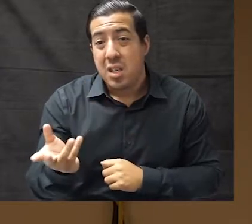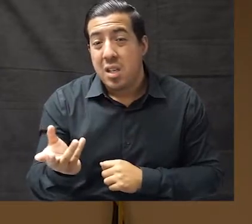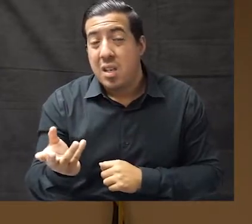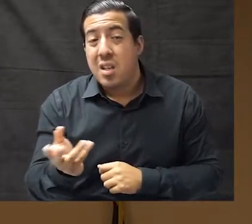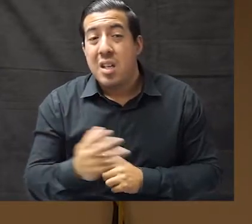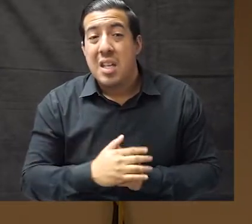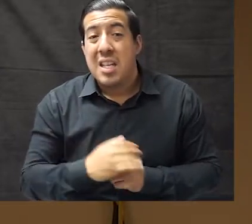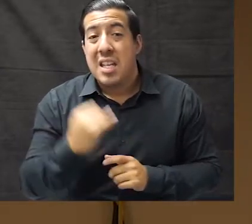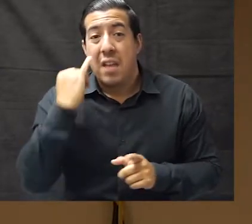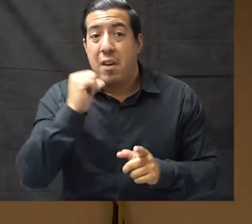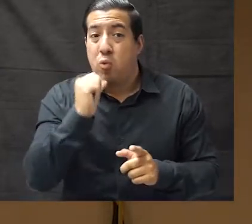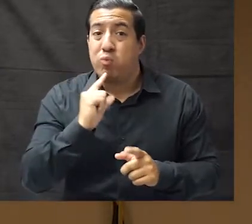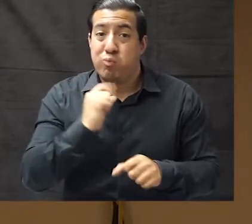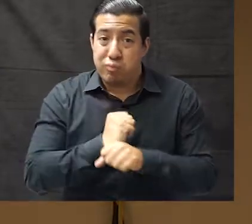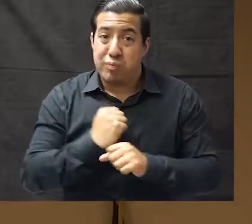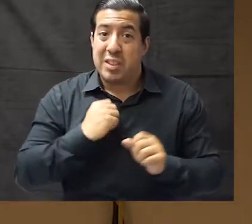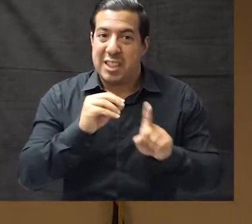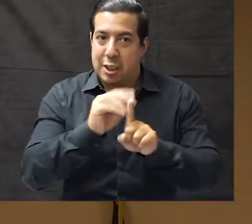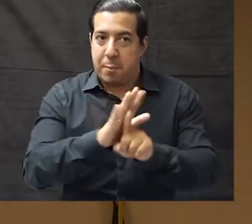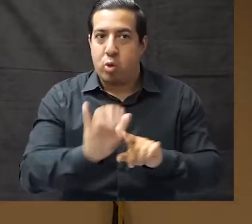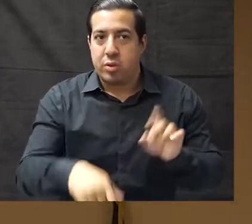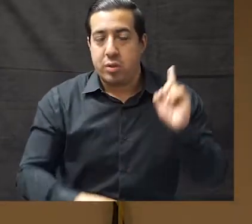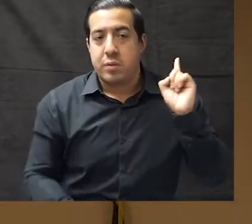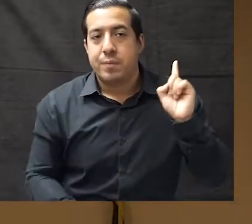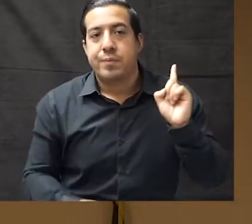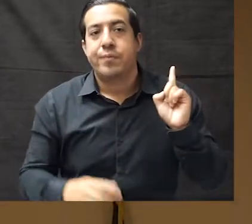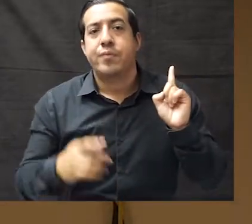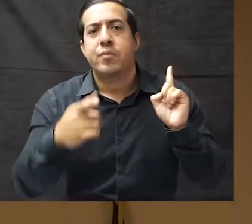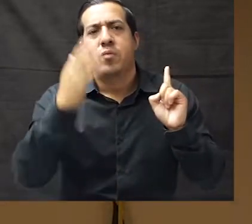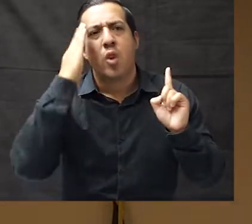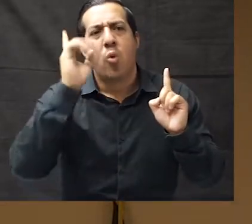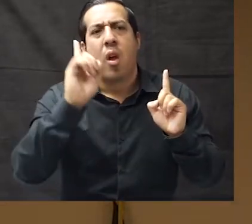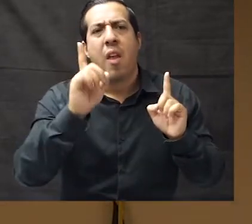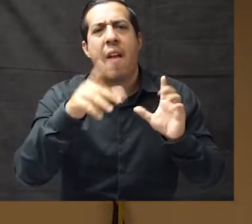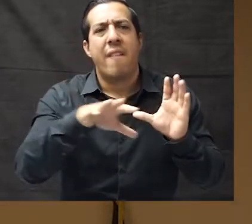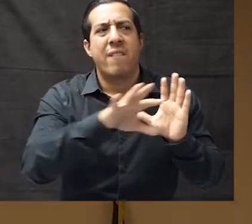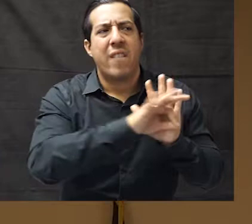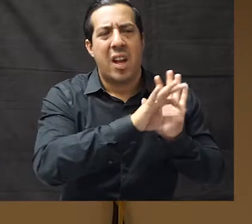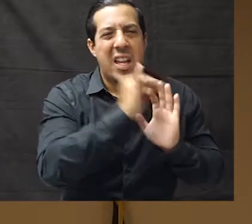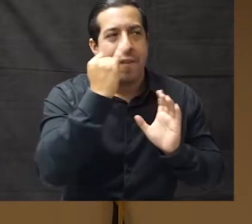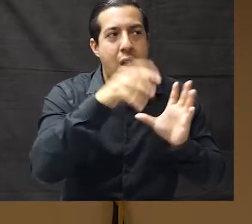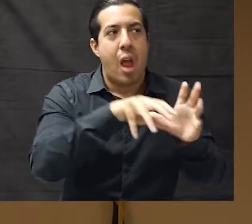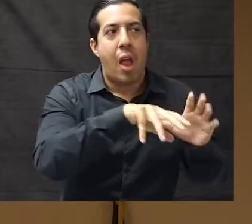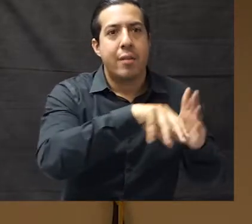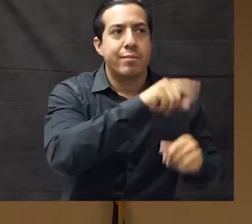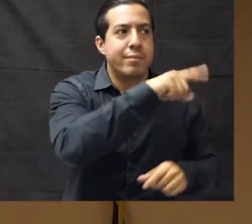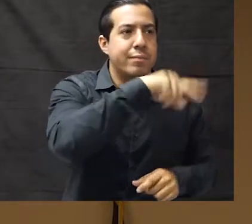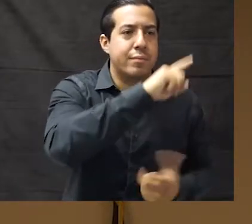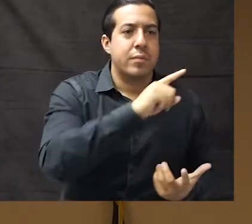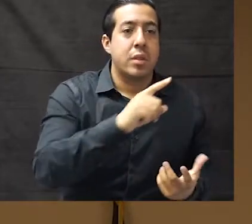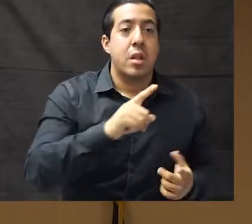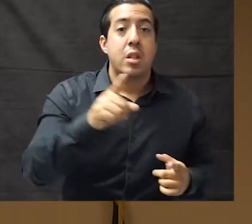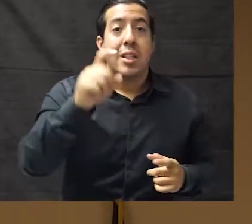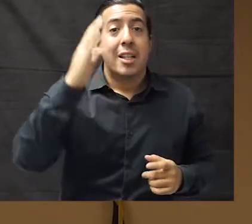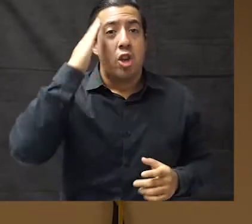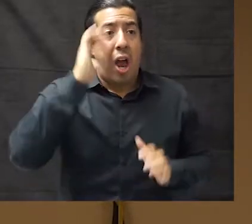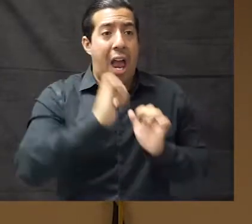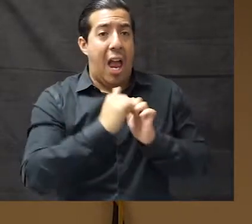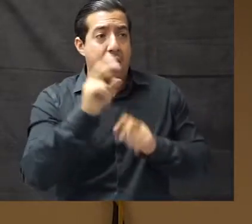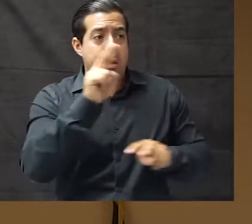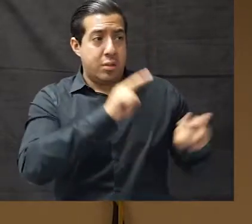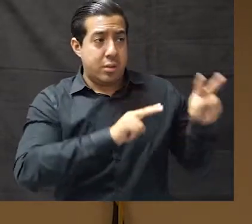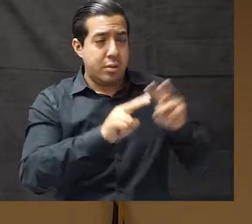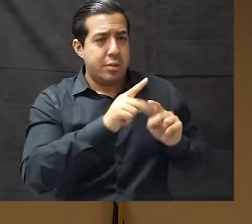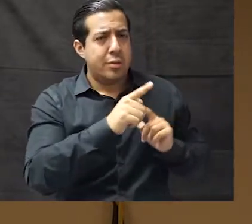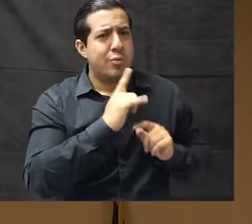Where do we find them? So I think it still is the case here in the state of Texas. There's a standing order at Walgreens that you can buy these